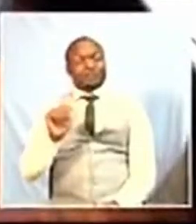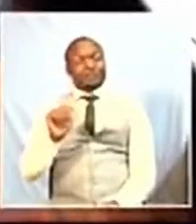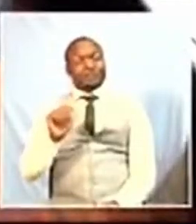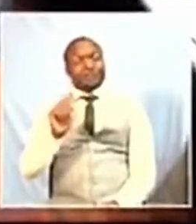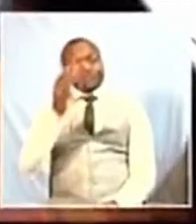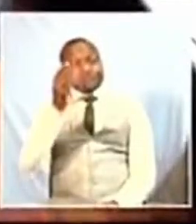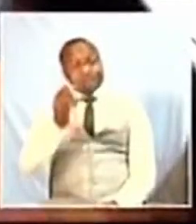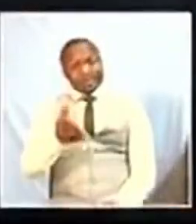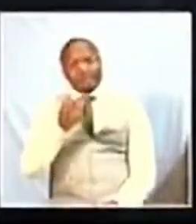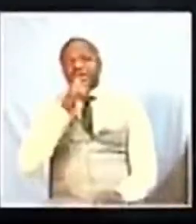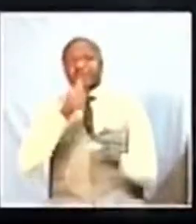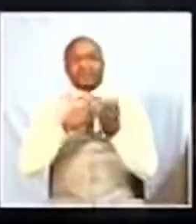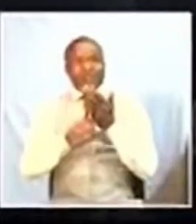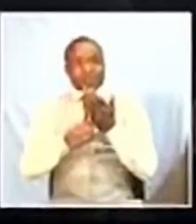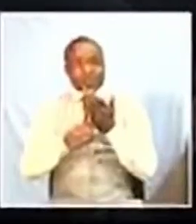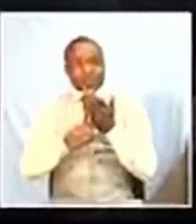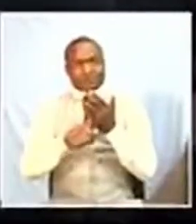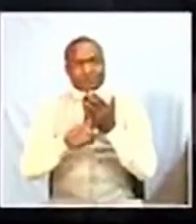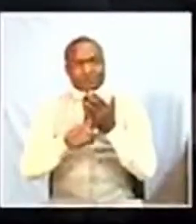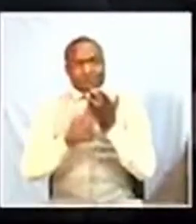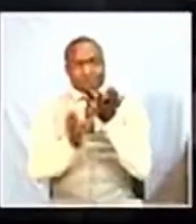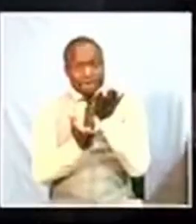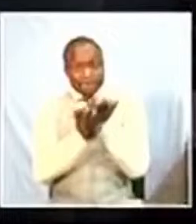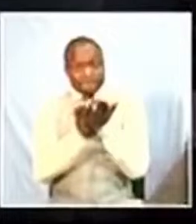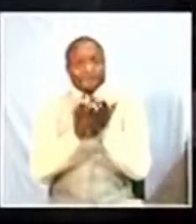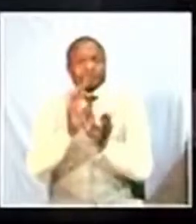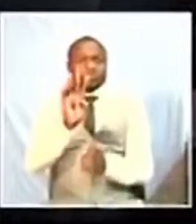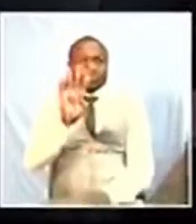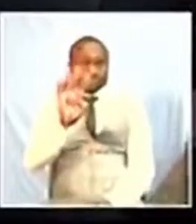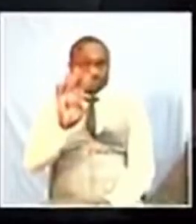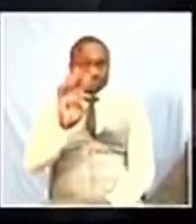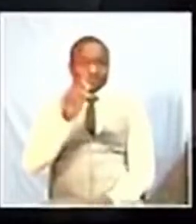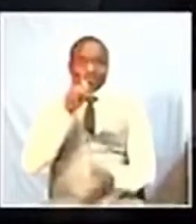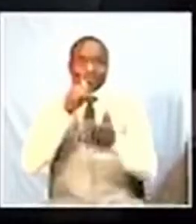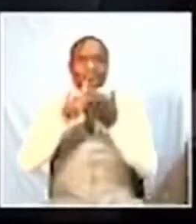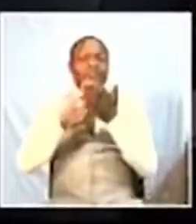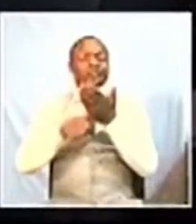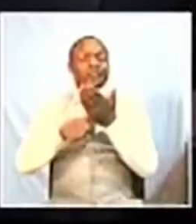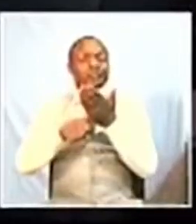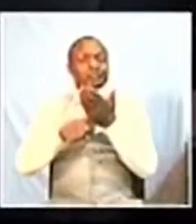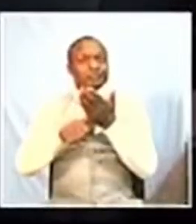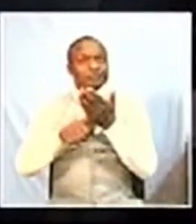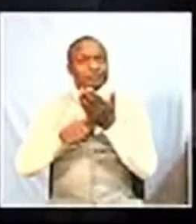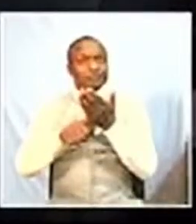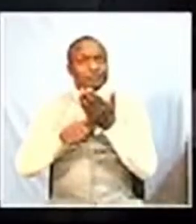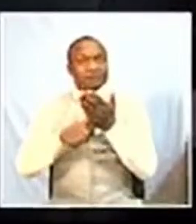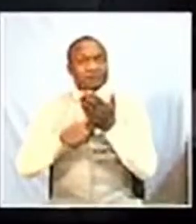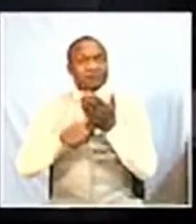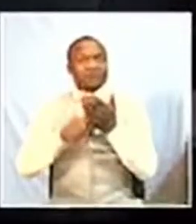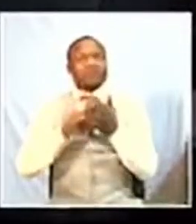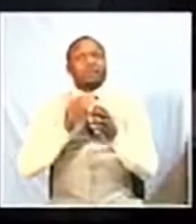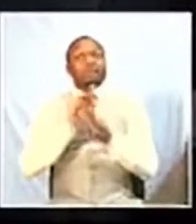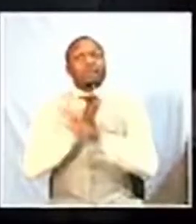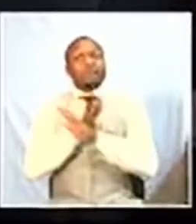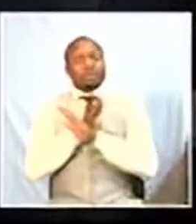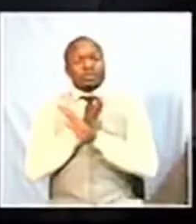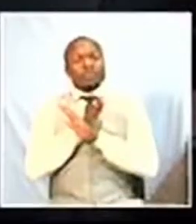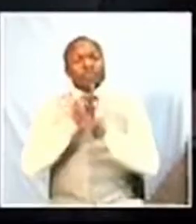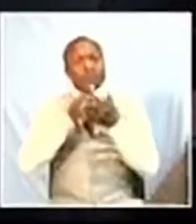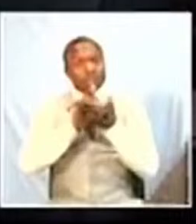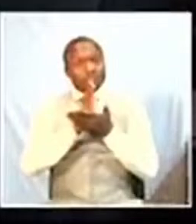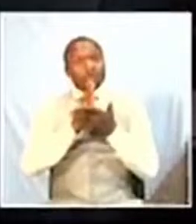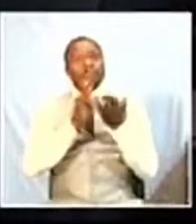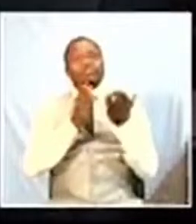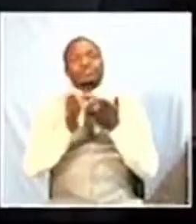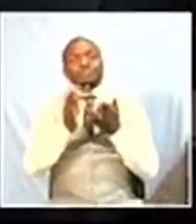a letter on Ledger 4, Appendix 4, letter from Zambia Collectional Service. It's